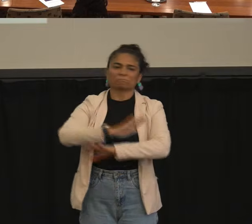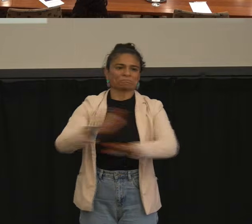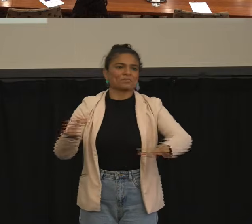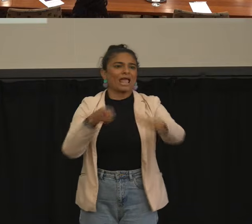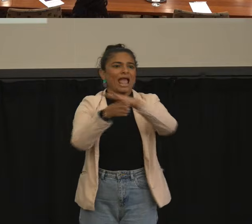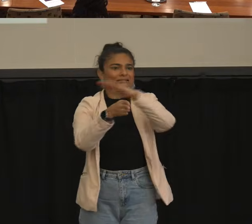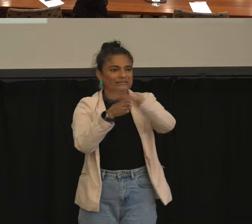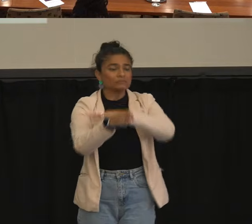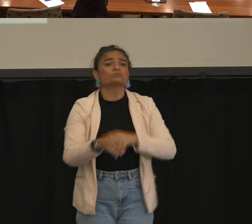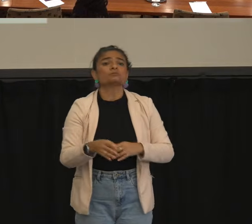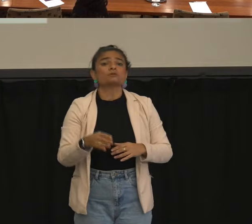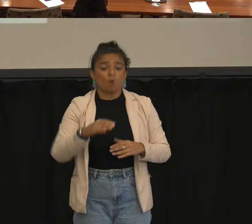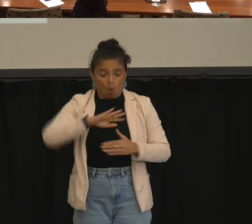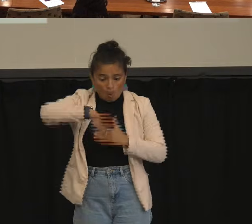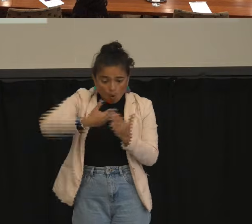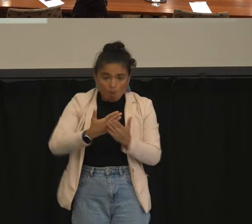teaching.